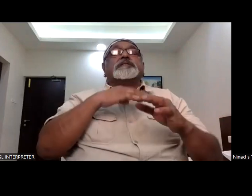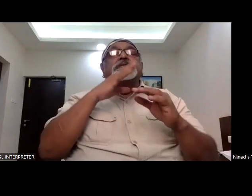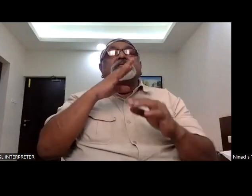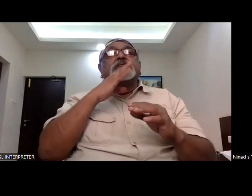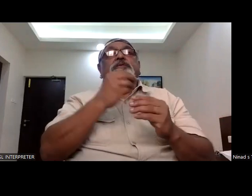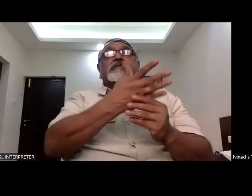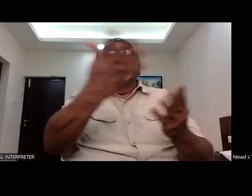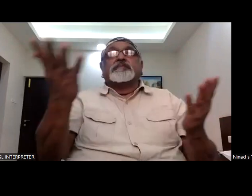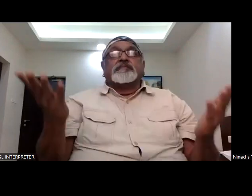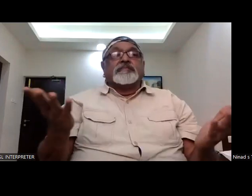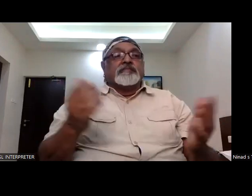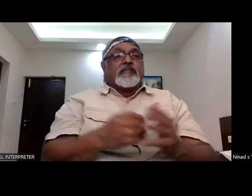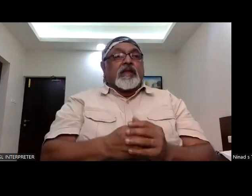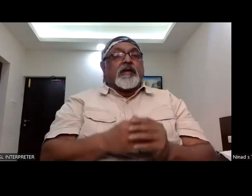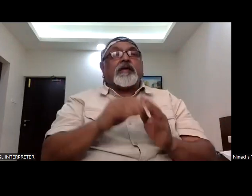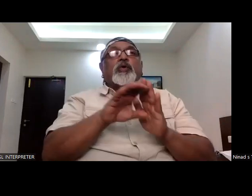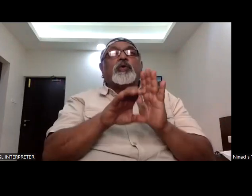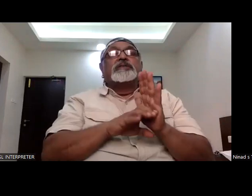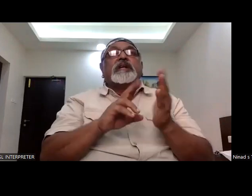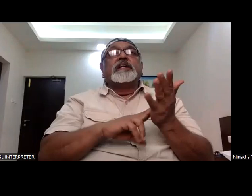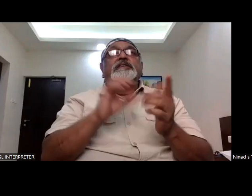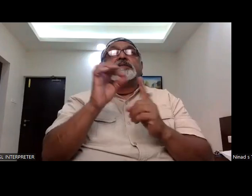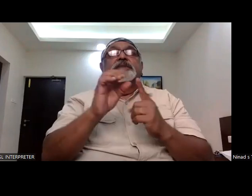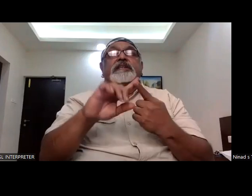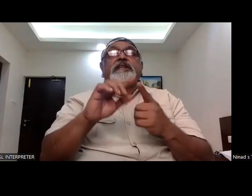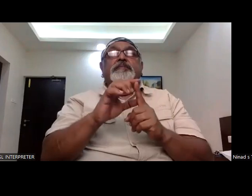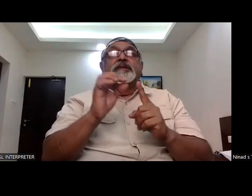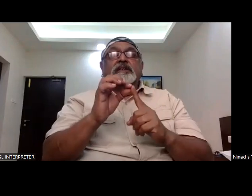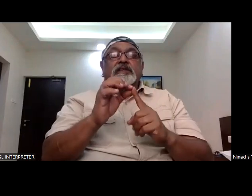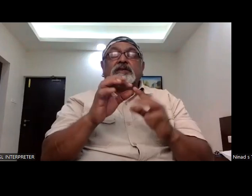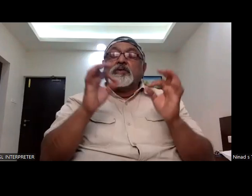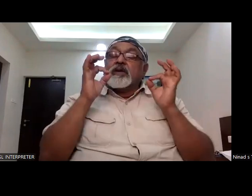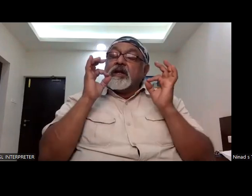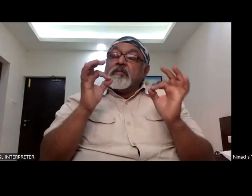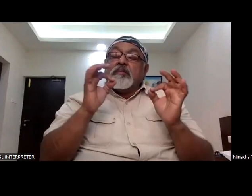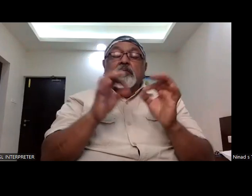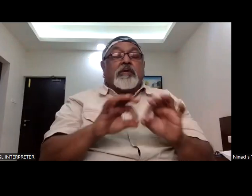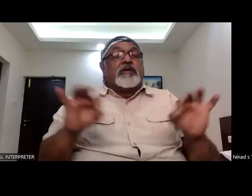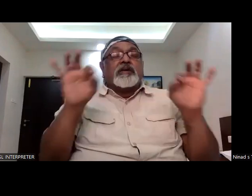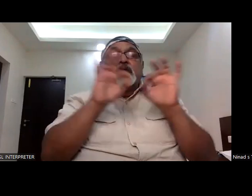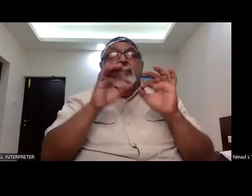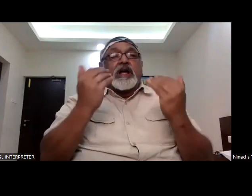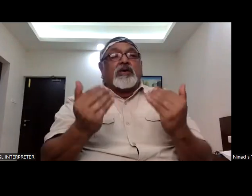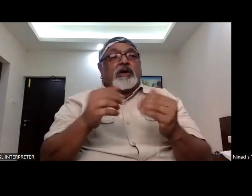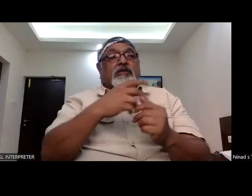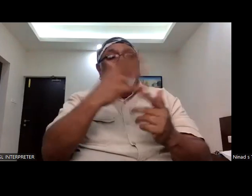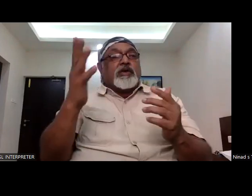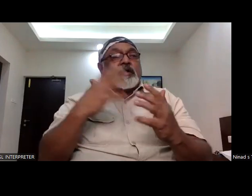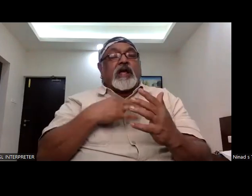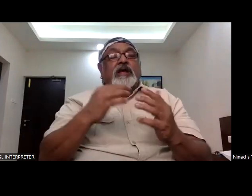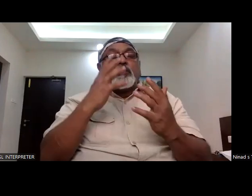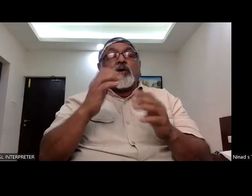the course organized by NCPEDP, I think, which is need for the hour in terms of sensitizing each and